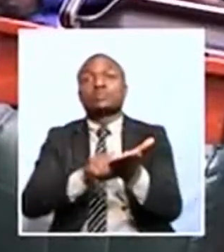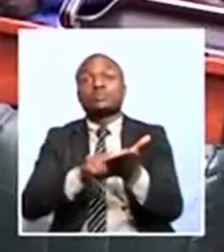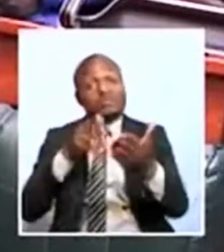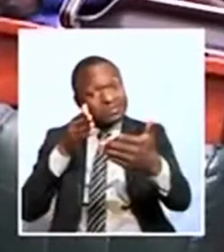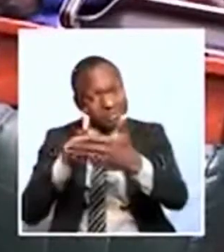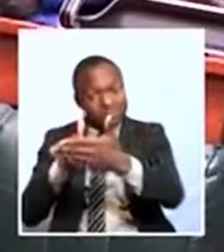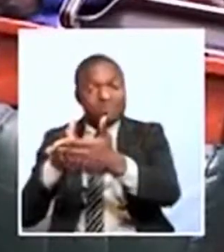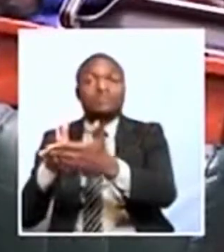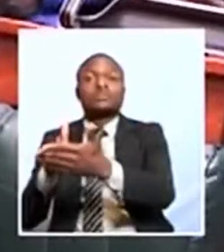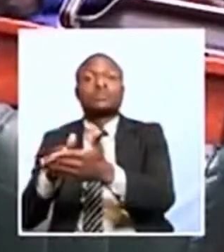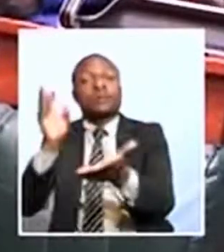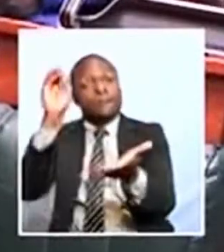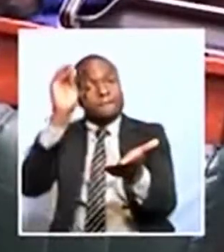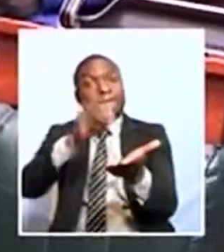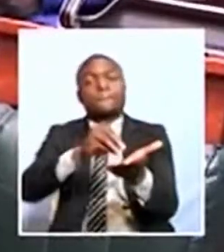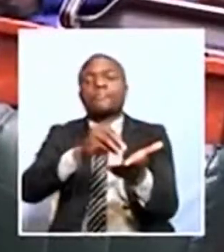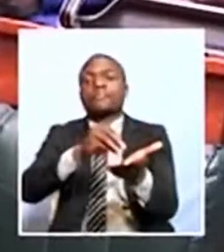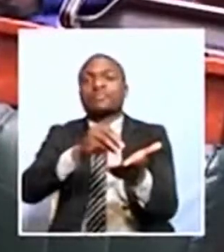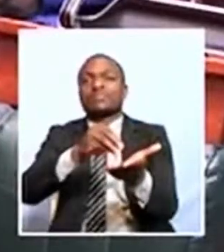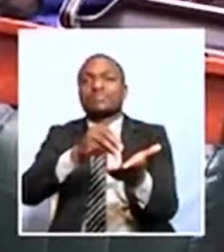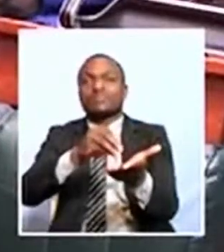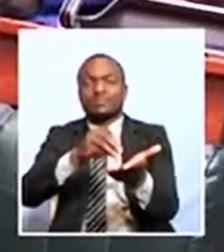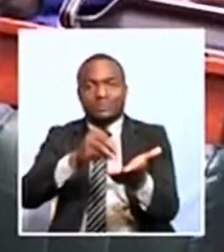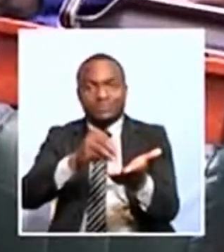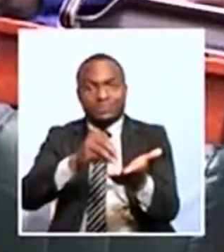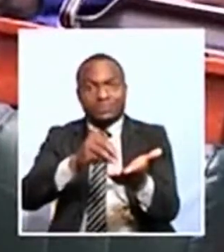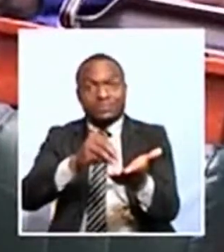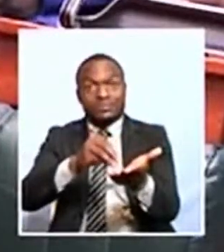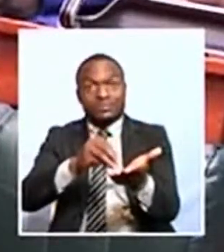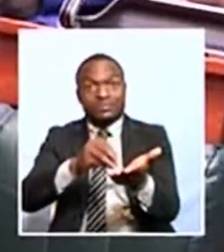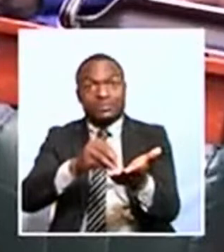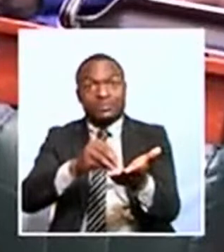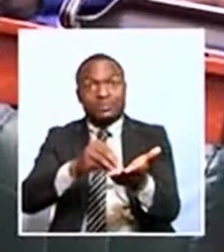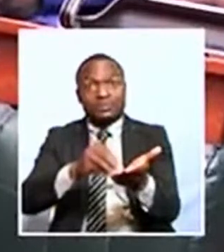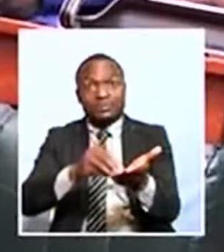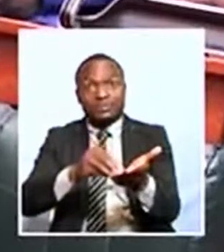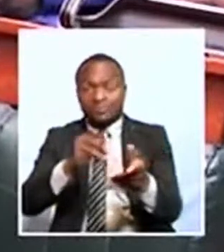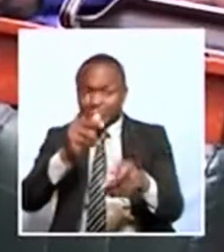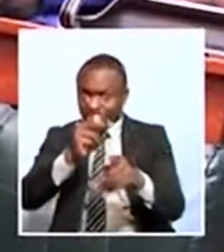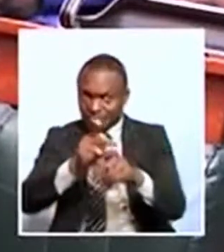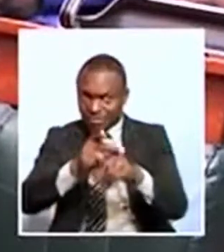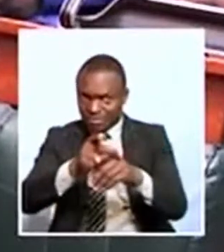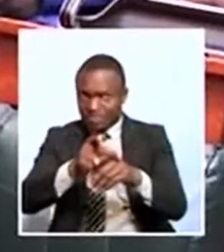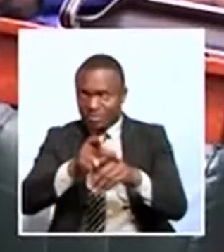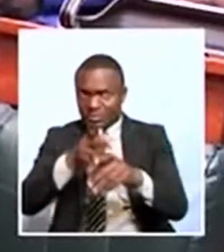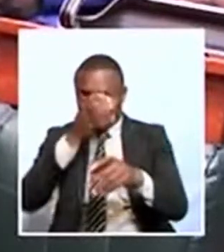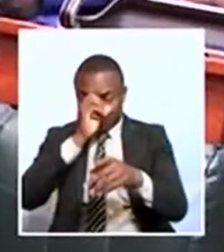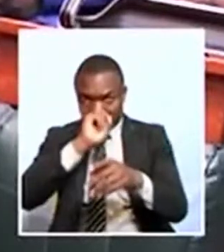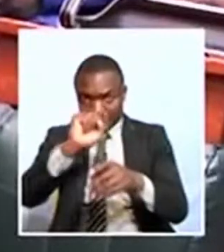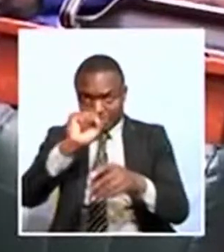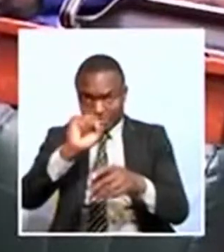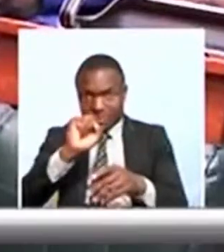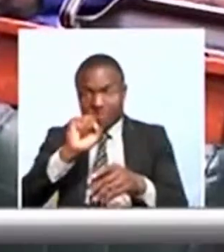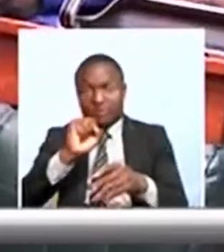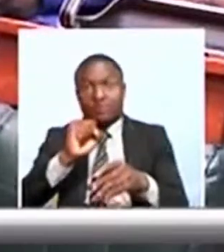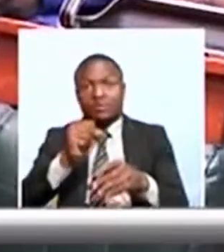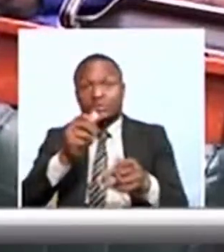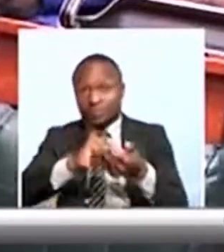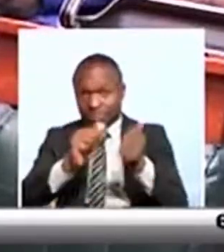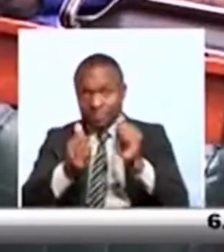sites listed specimens, such as hunting of trophies, which may affect Zambia's conservation